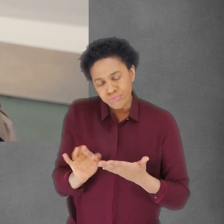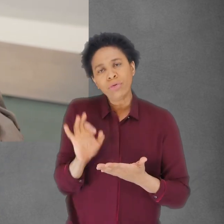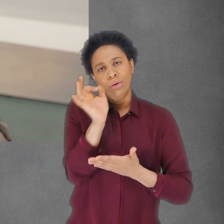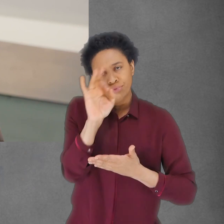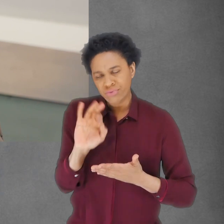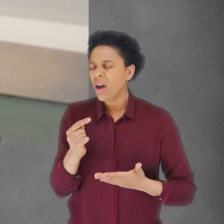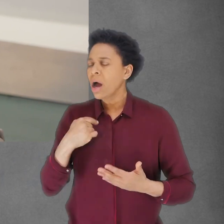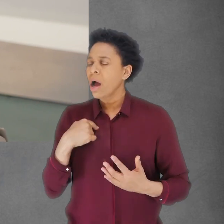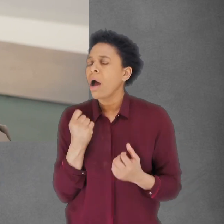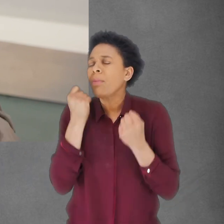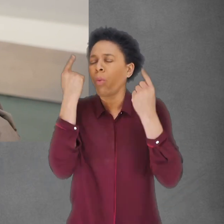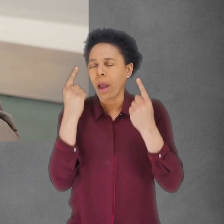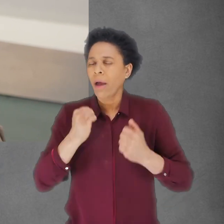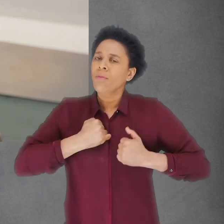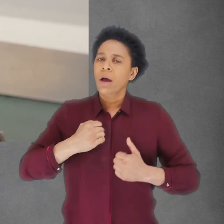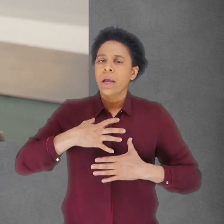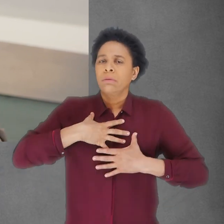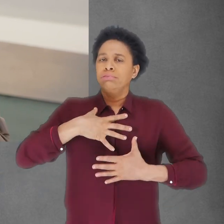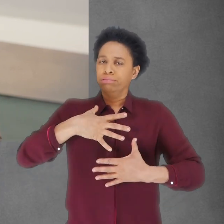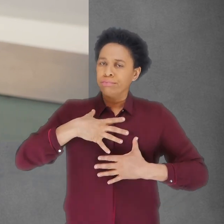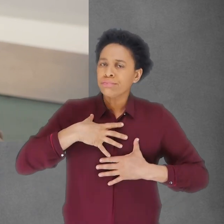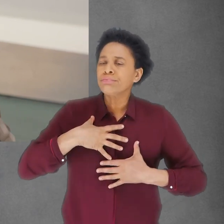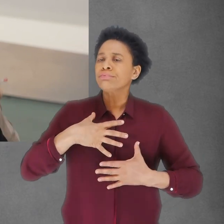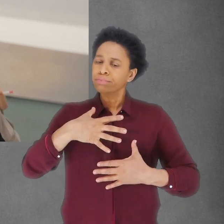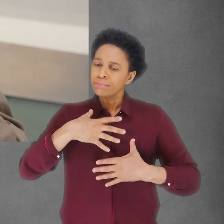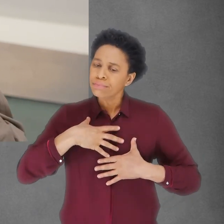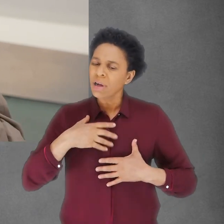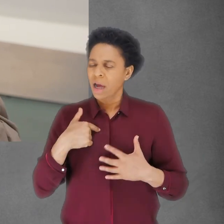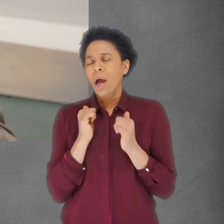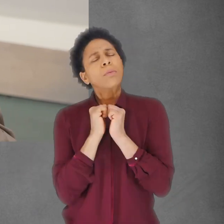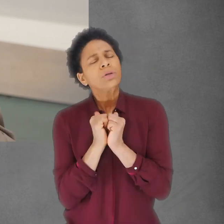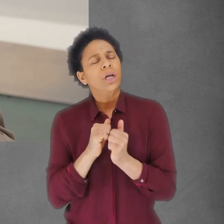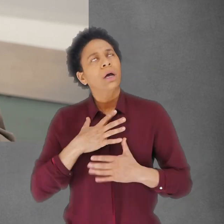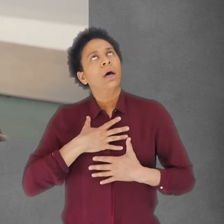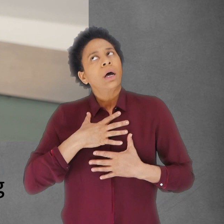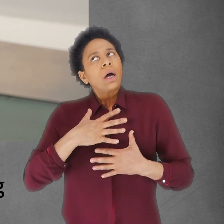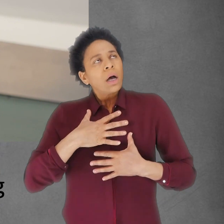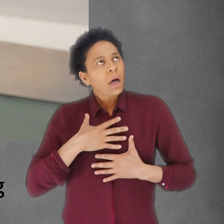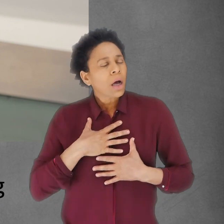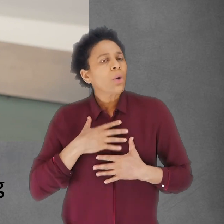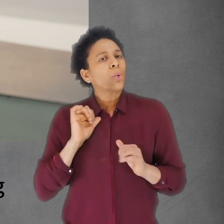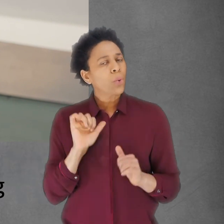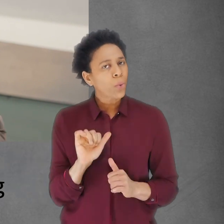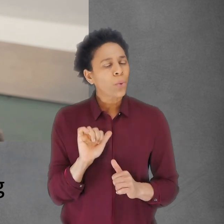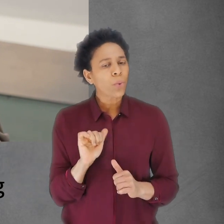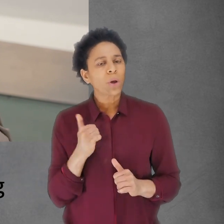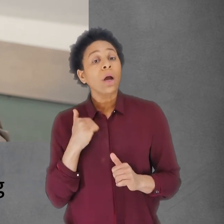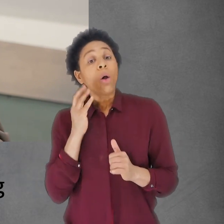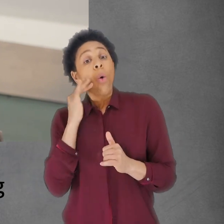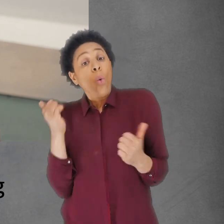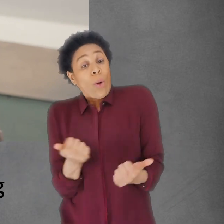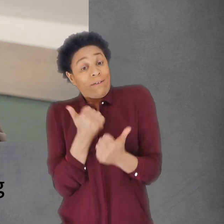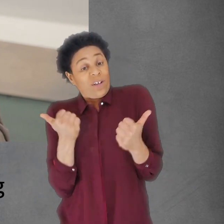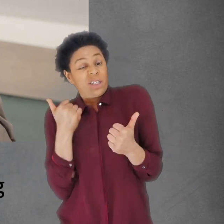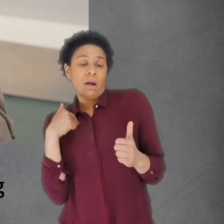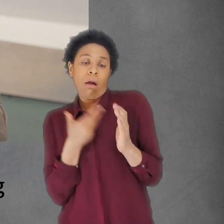a recording of me drawing and mark making. I draw mostly every day, and then I'm aware of my